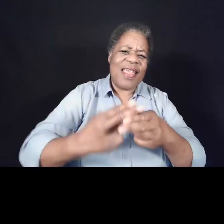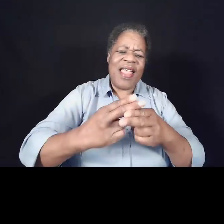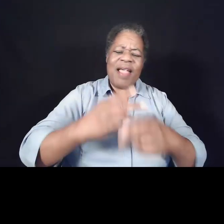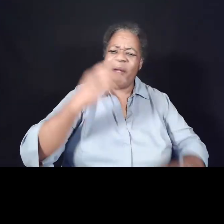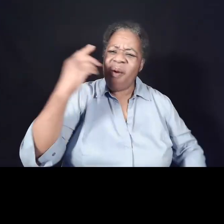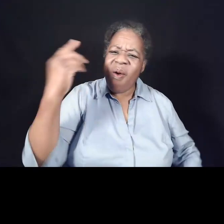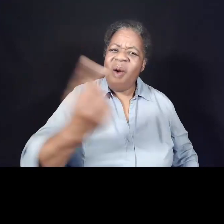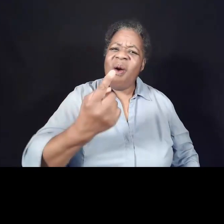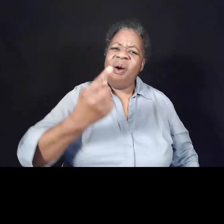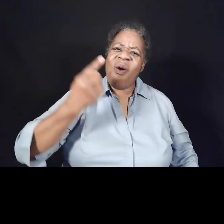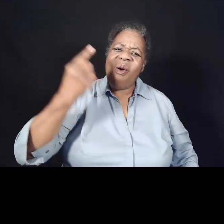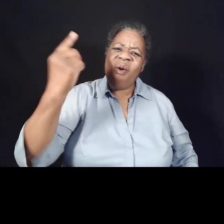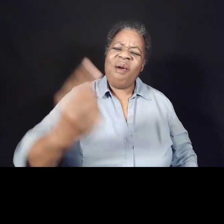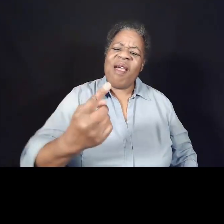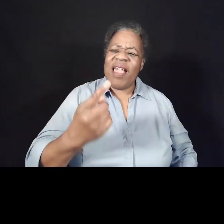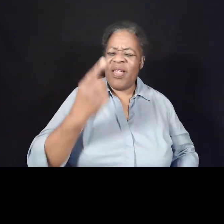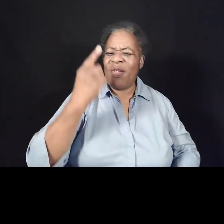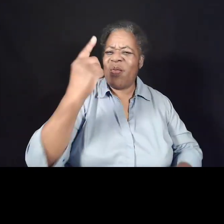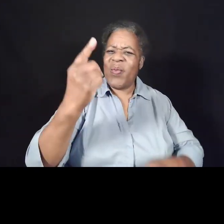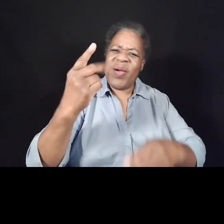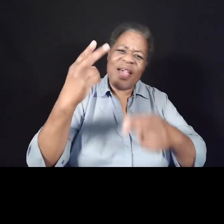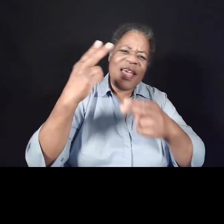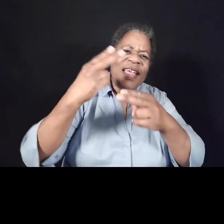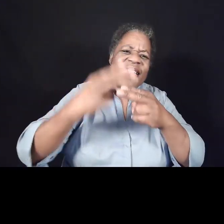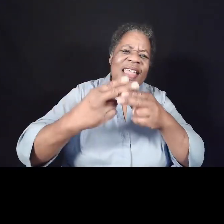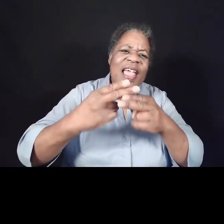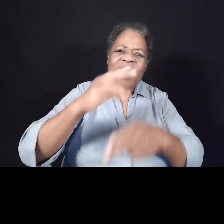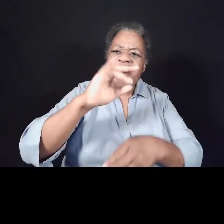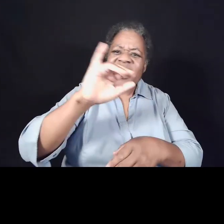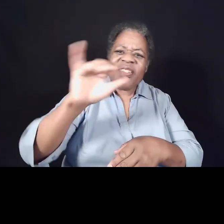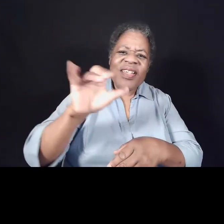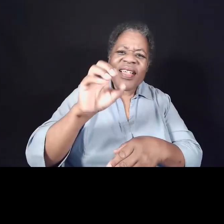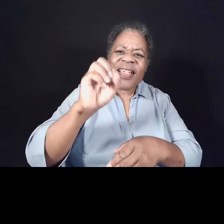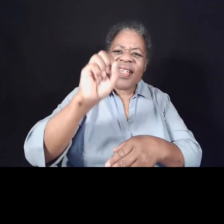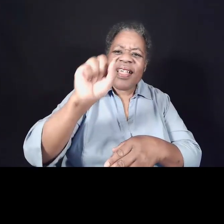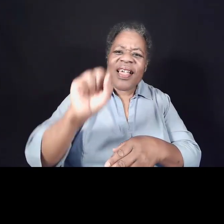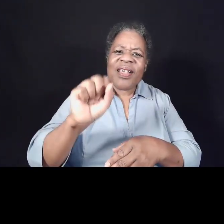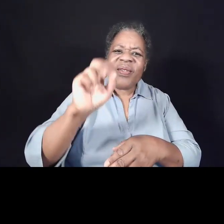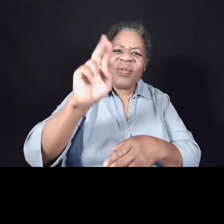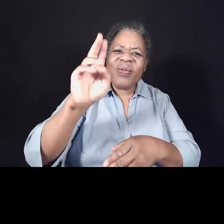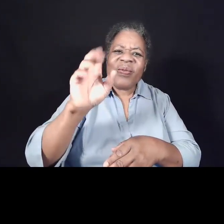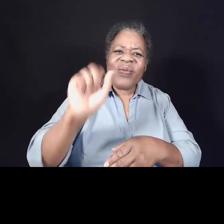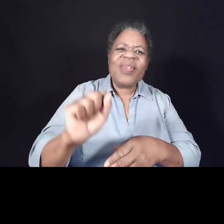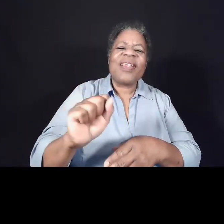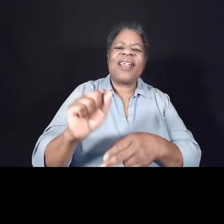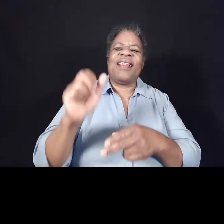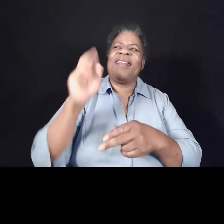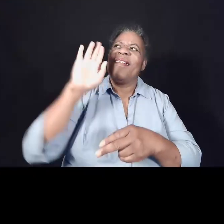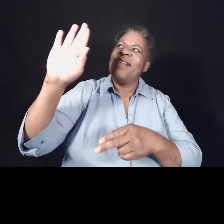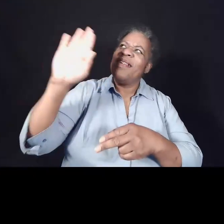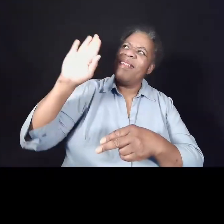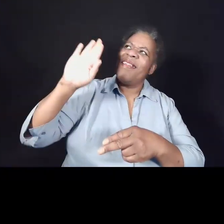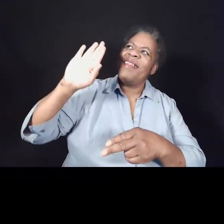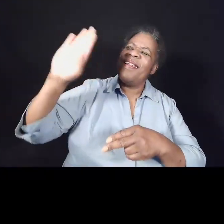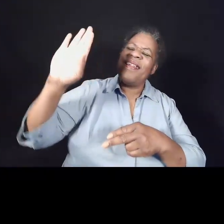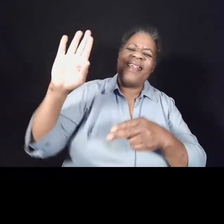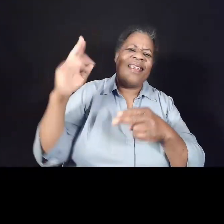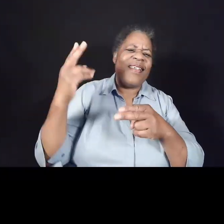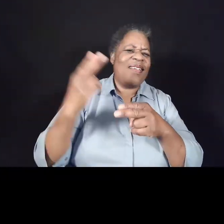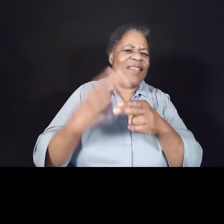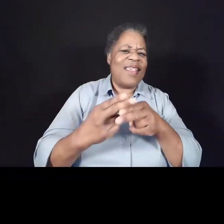always. One name. So there is power in the name of